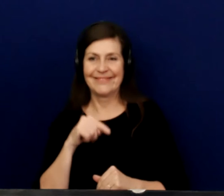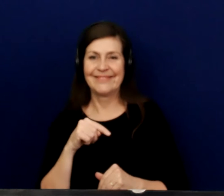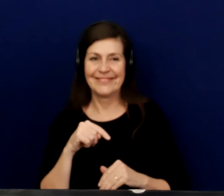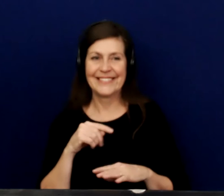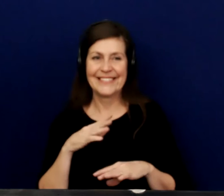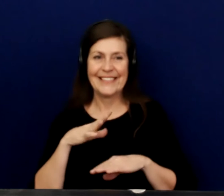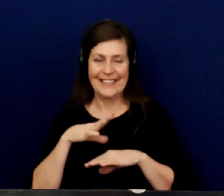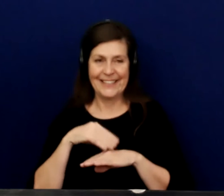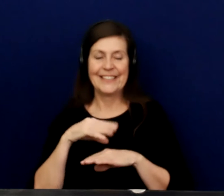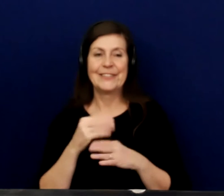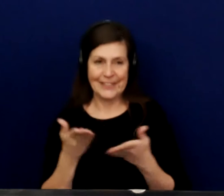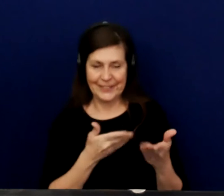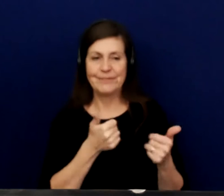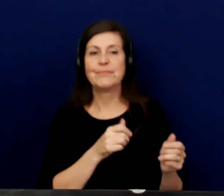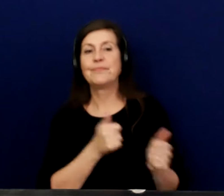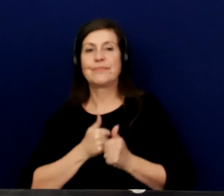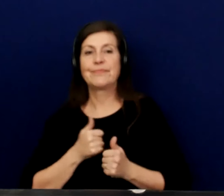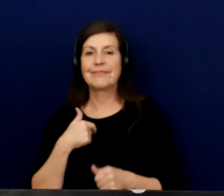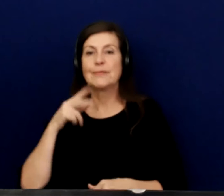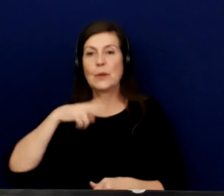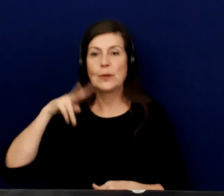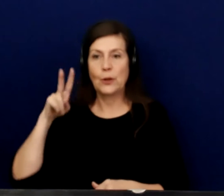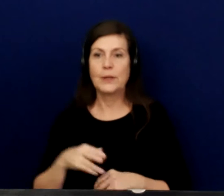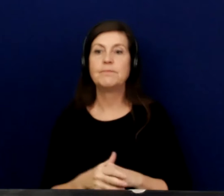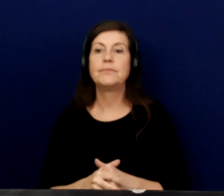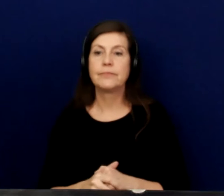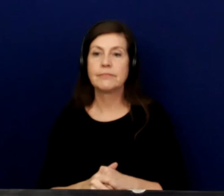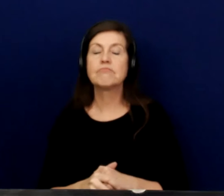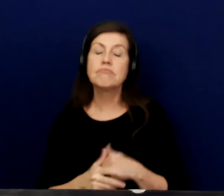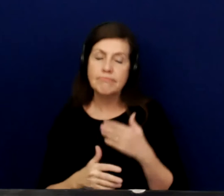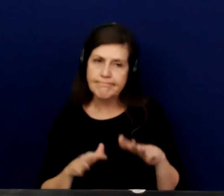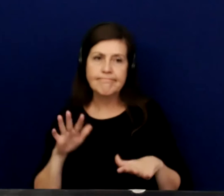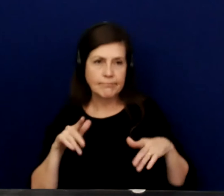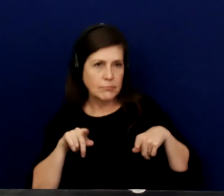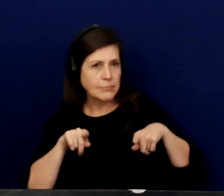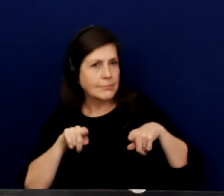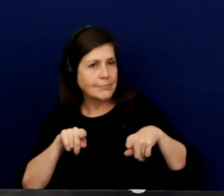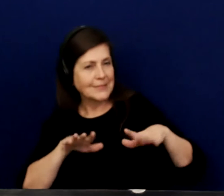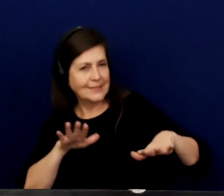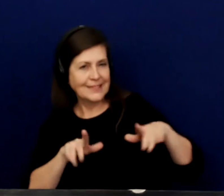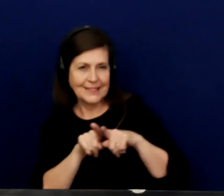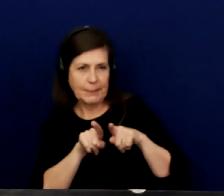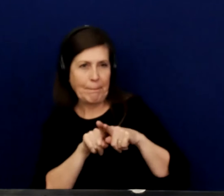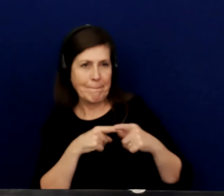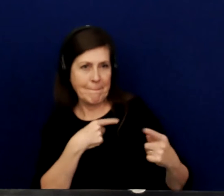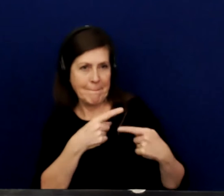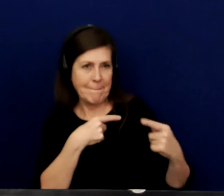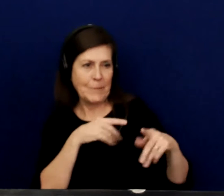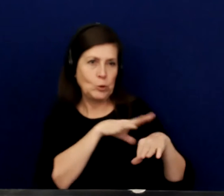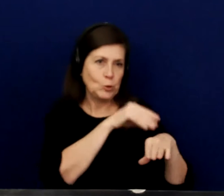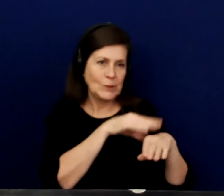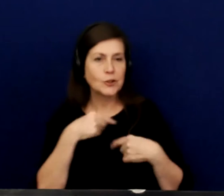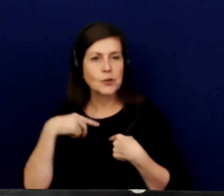you. Okay, there are some similarities to what you have discussed and what we have discussed,